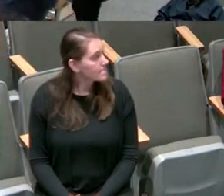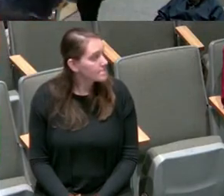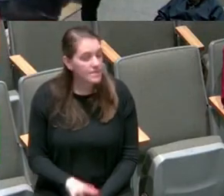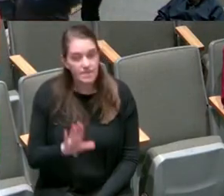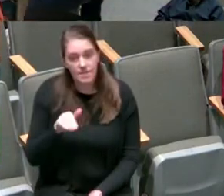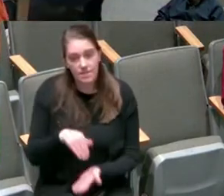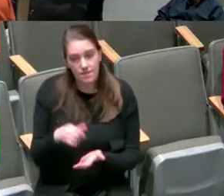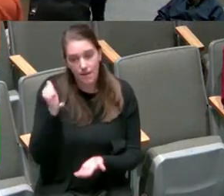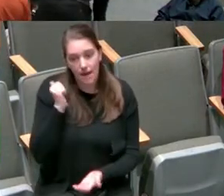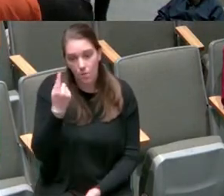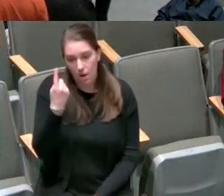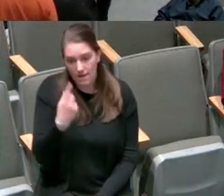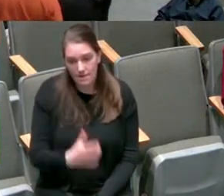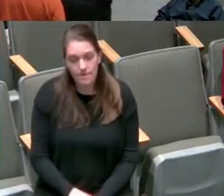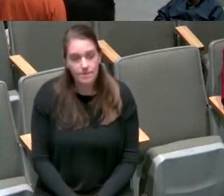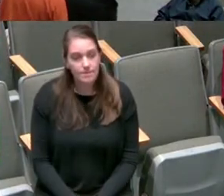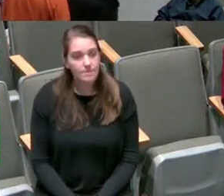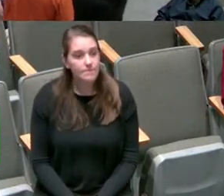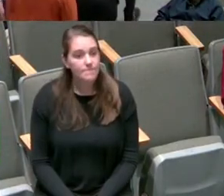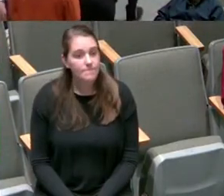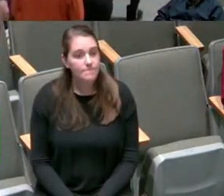Center back one